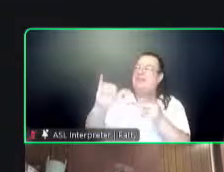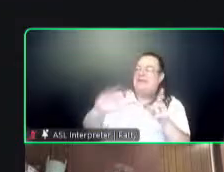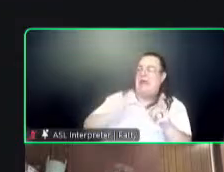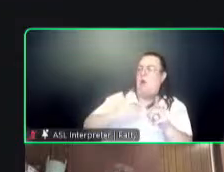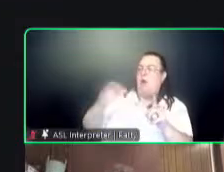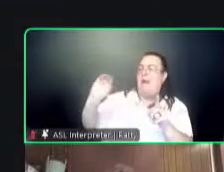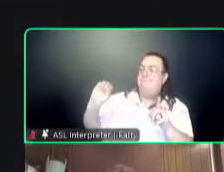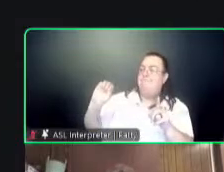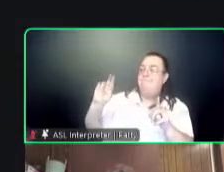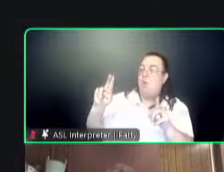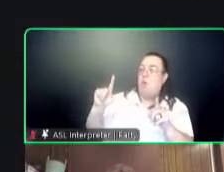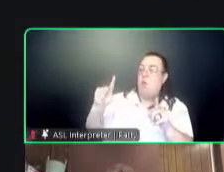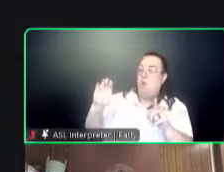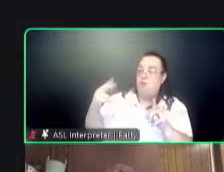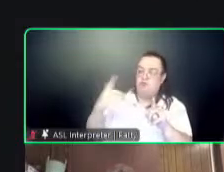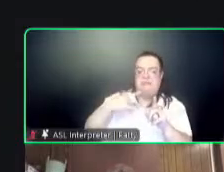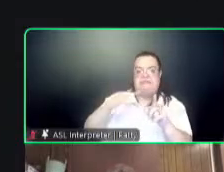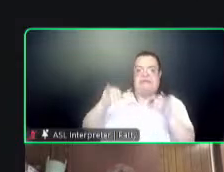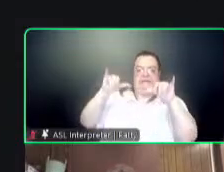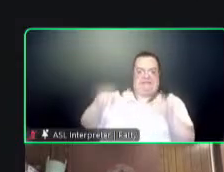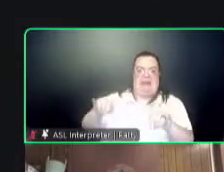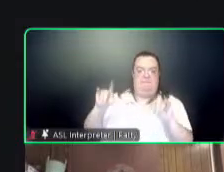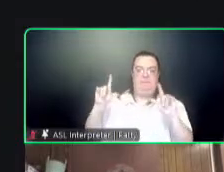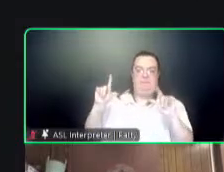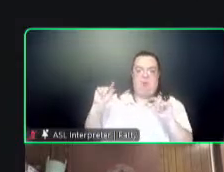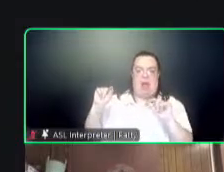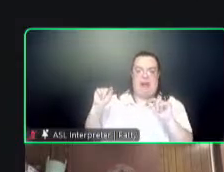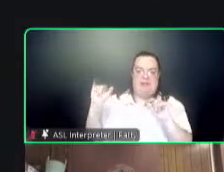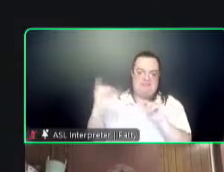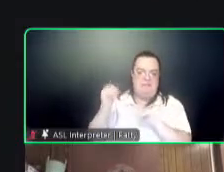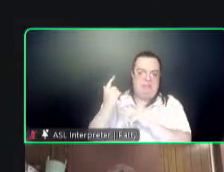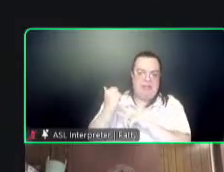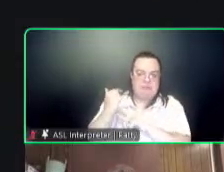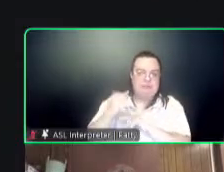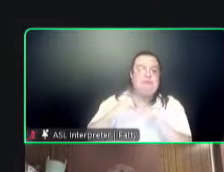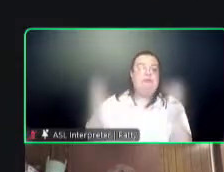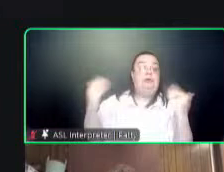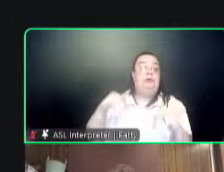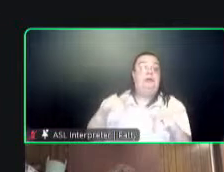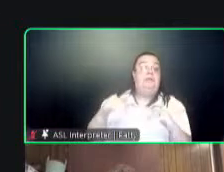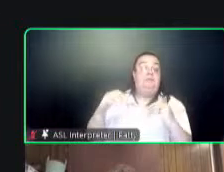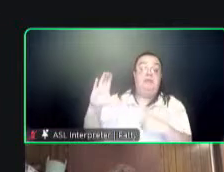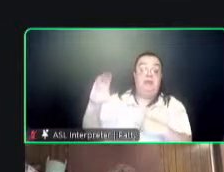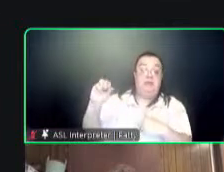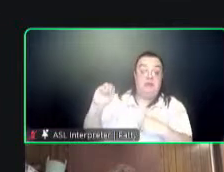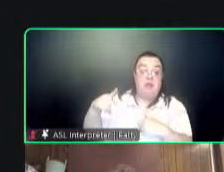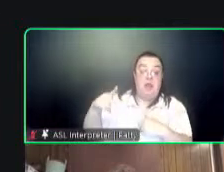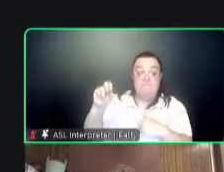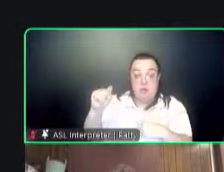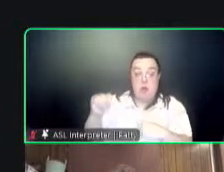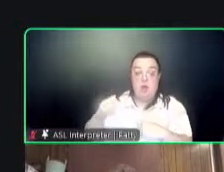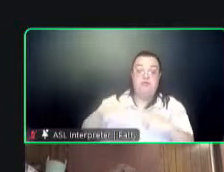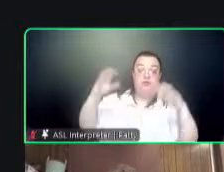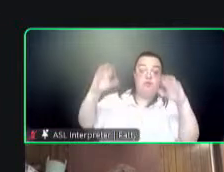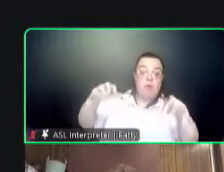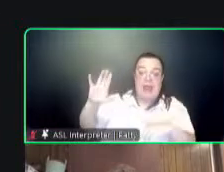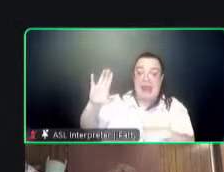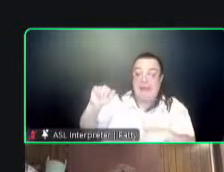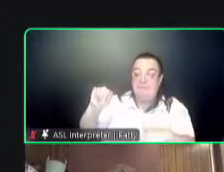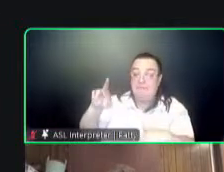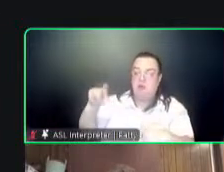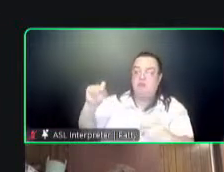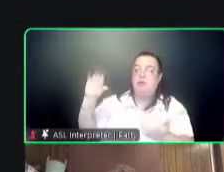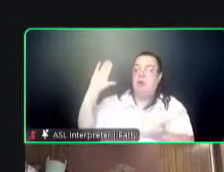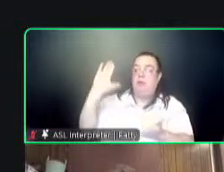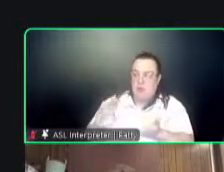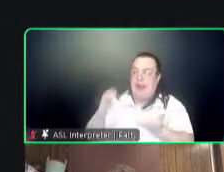We're keeping that the same at 20. Everything, compost rain barrels, we've tweaked down. We have some in